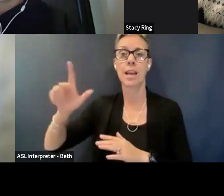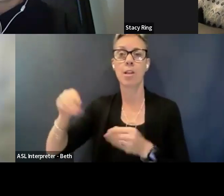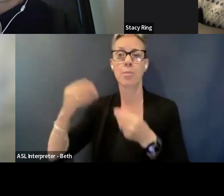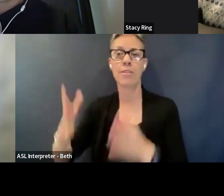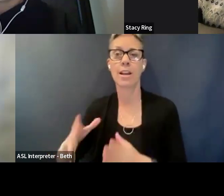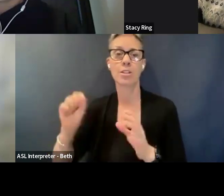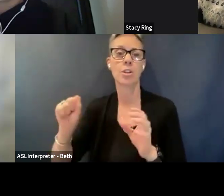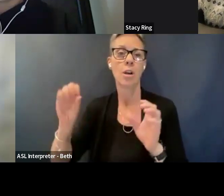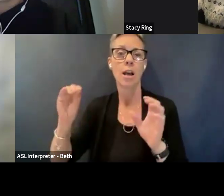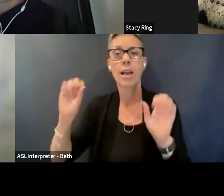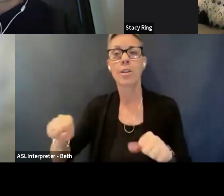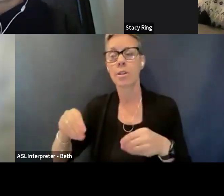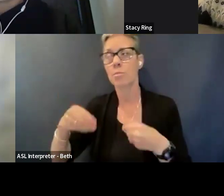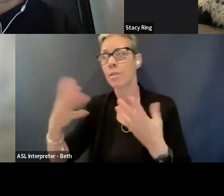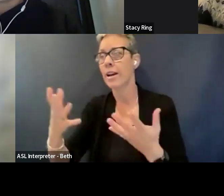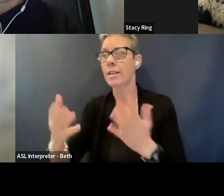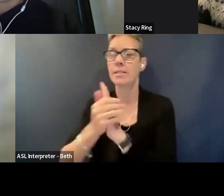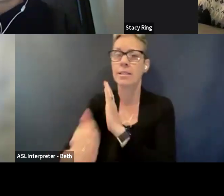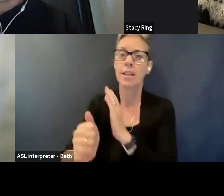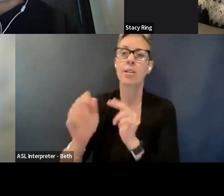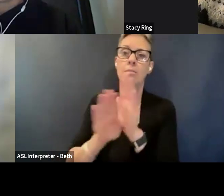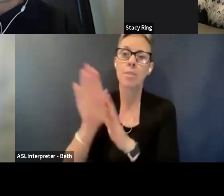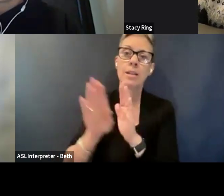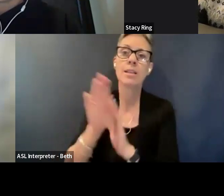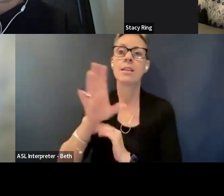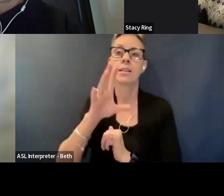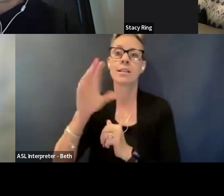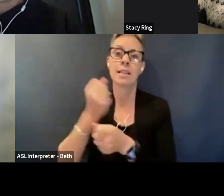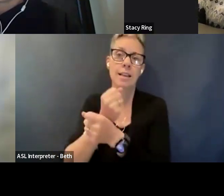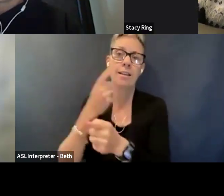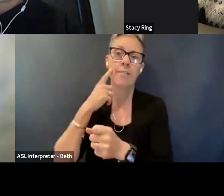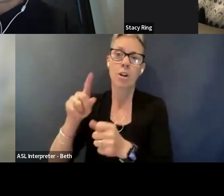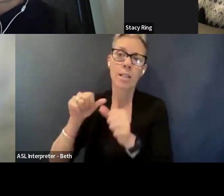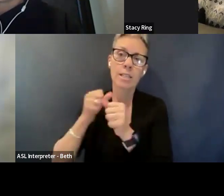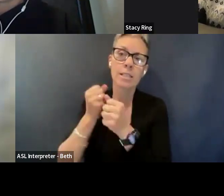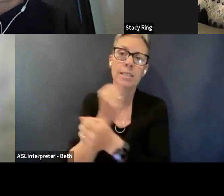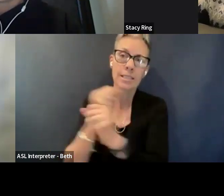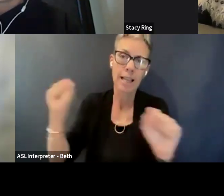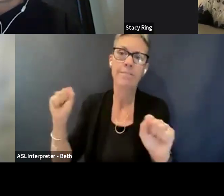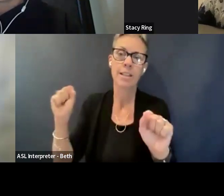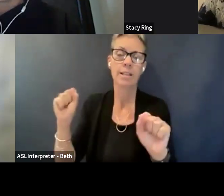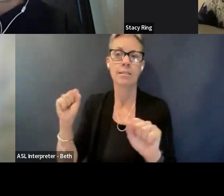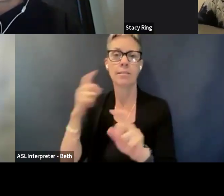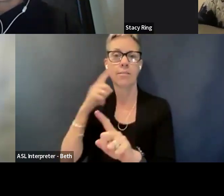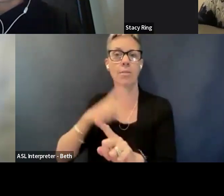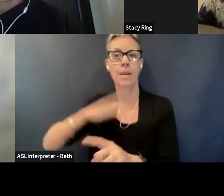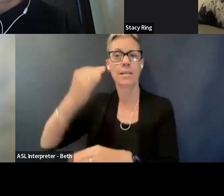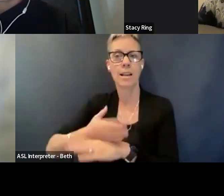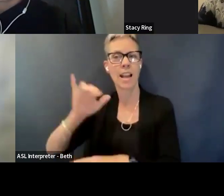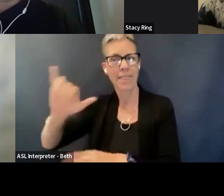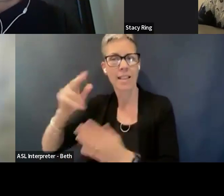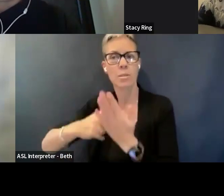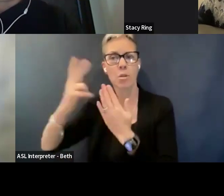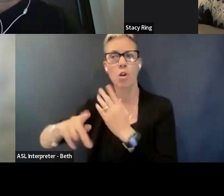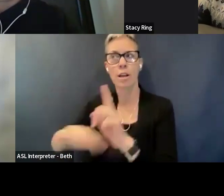and consistent skill building, safety, and self-care regimens that are exactly what the SCL program is intended to